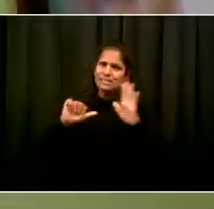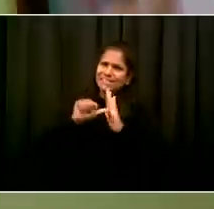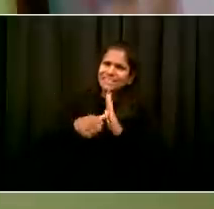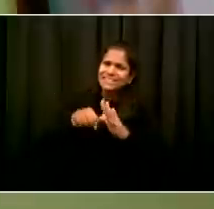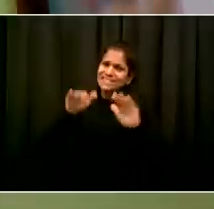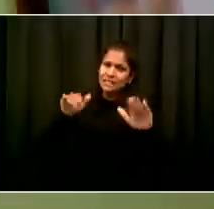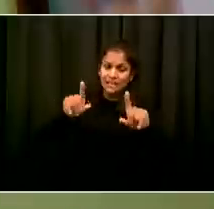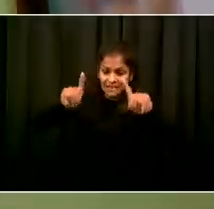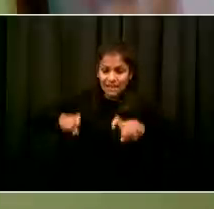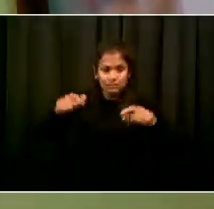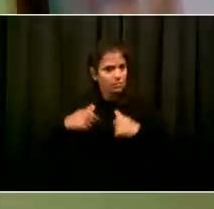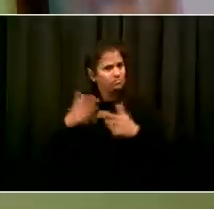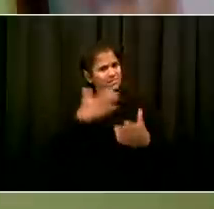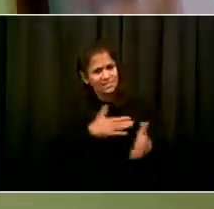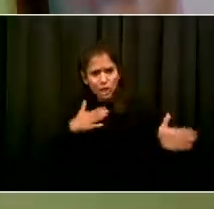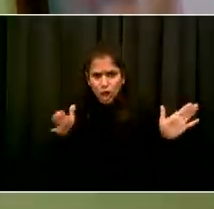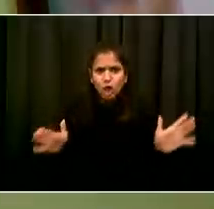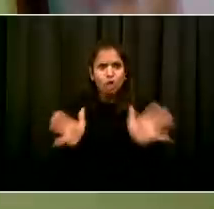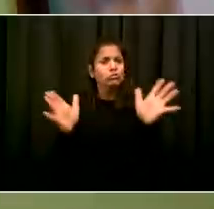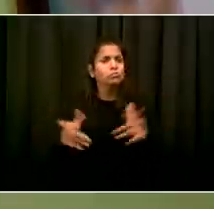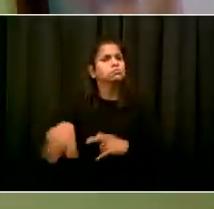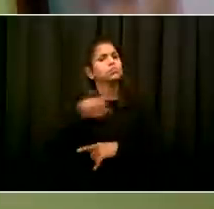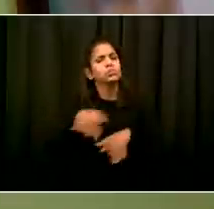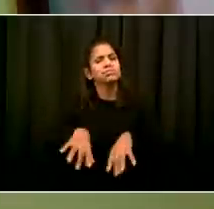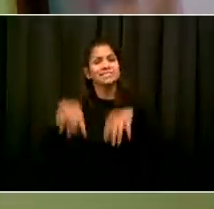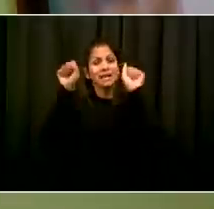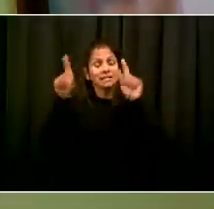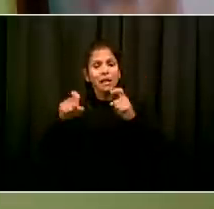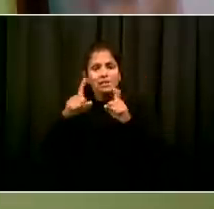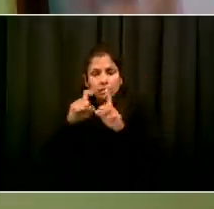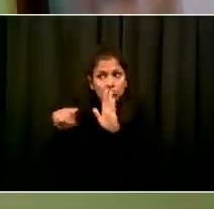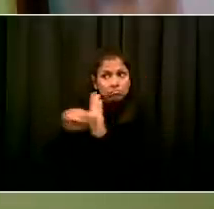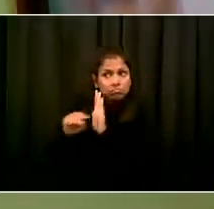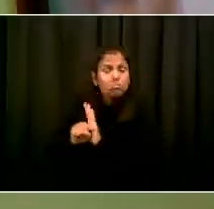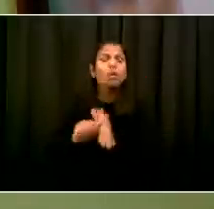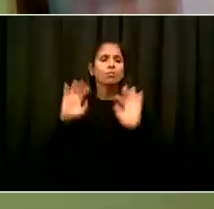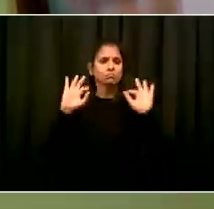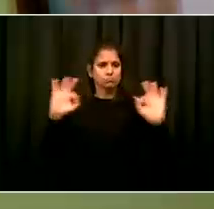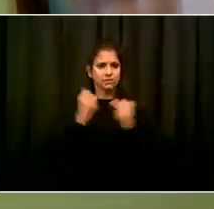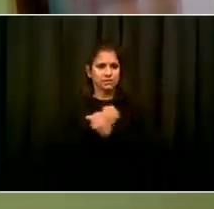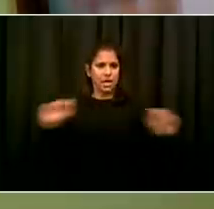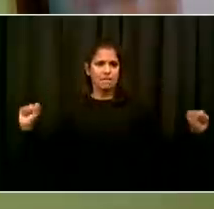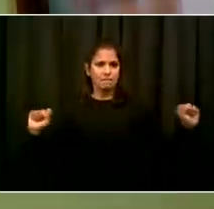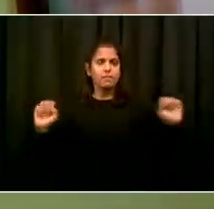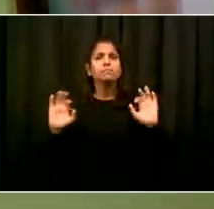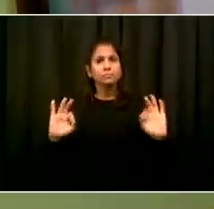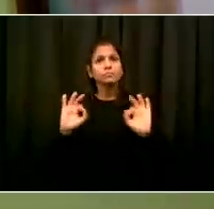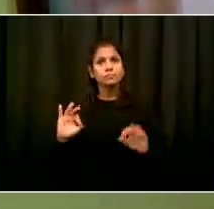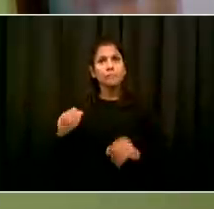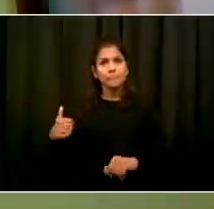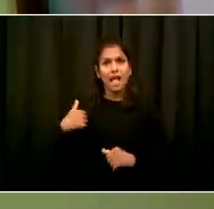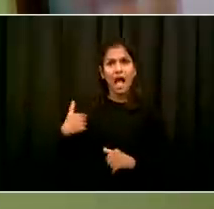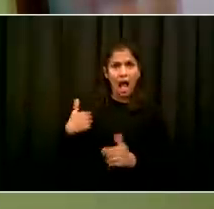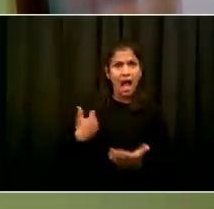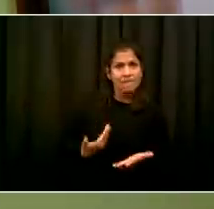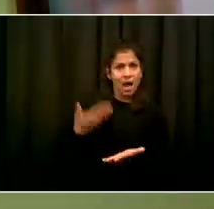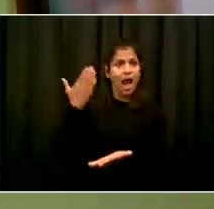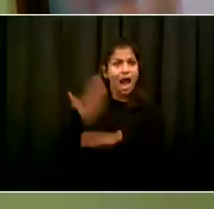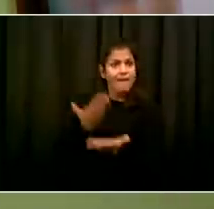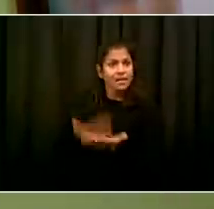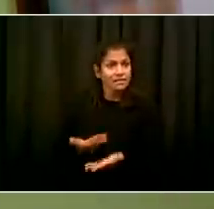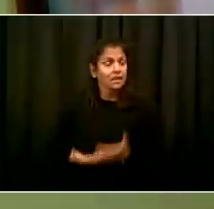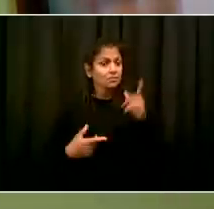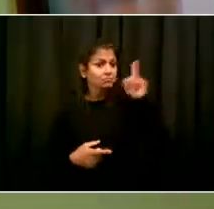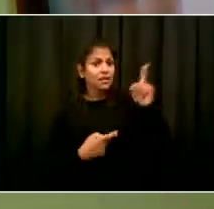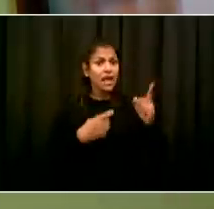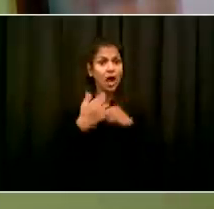controlling our epidemic around the city. And we have evidence from that from around the world. But testing, again, isn't our first line of defense in the city. It's that